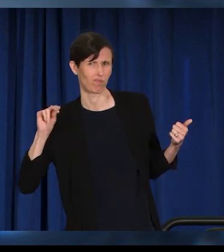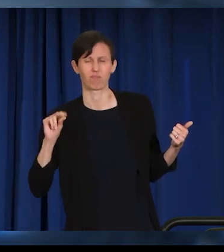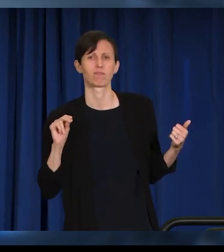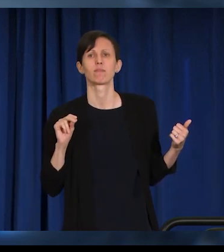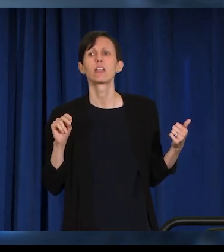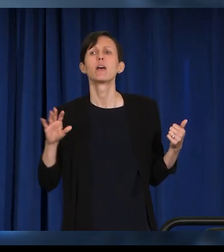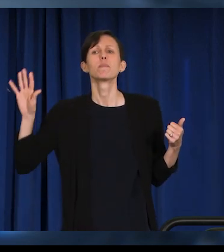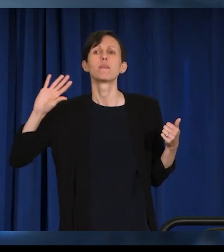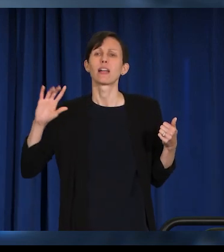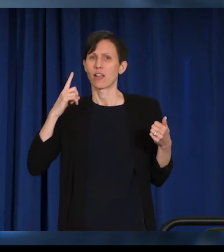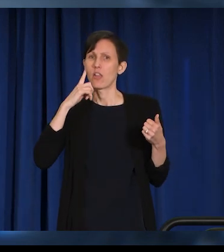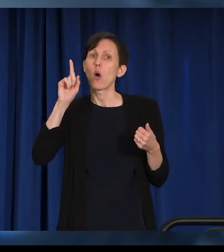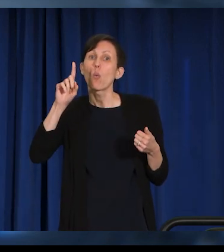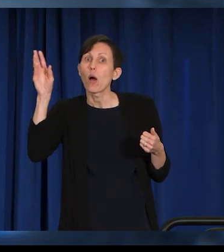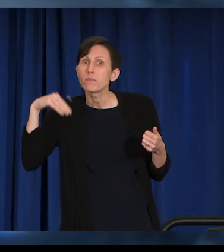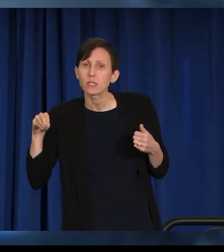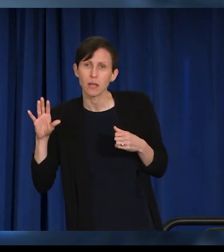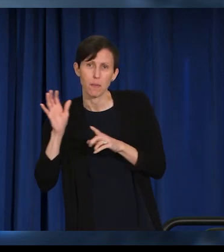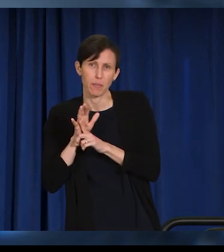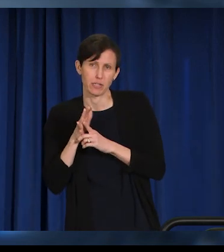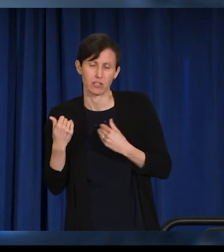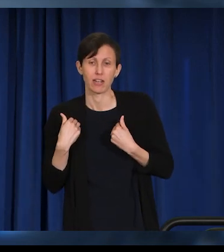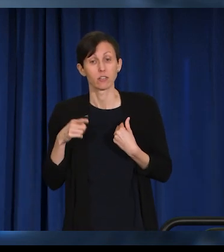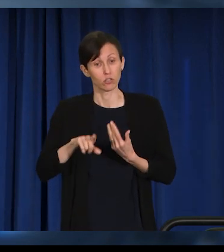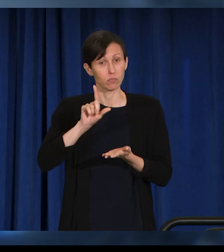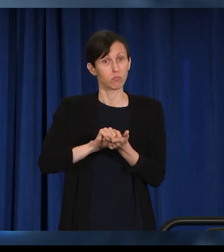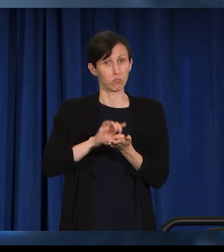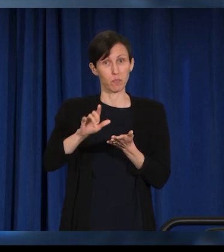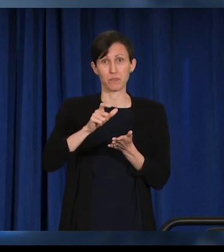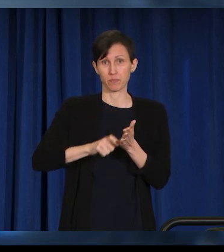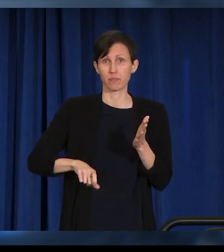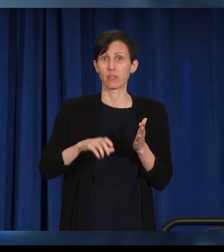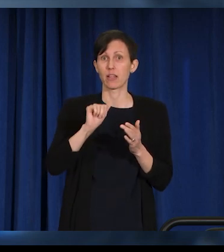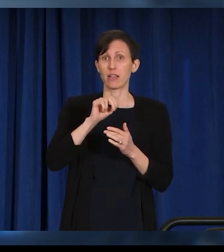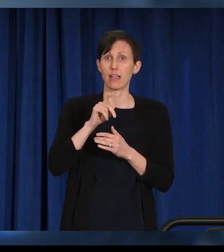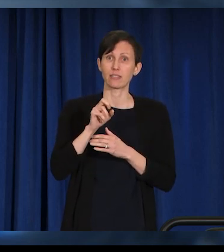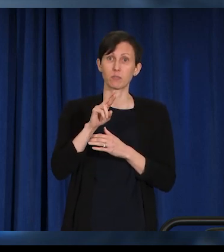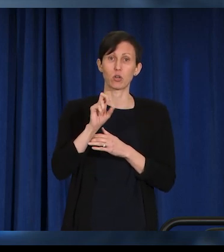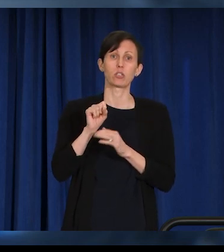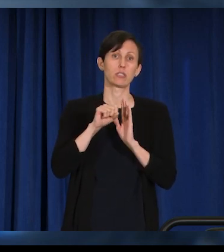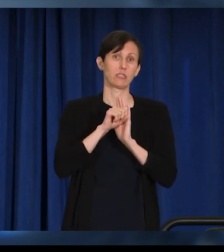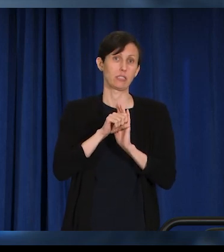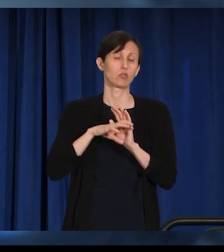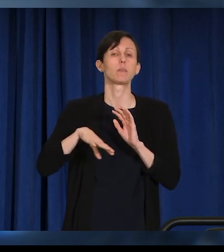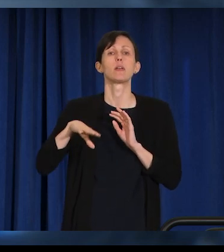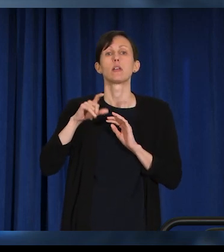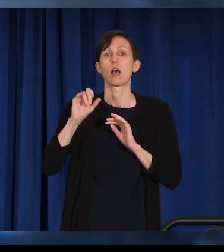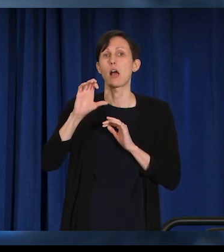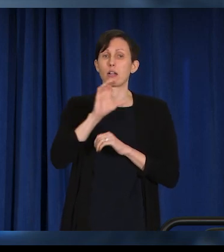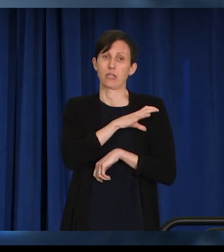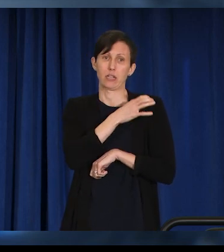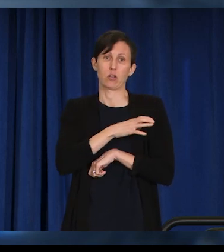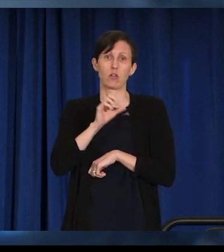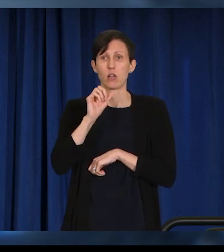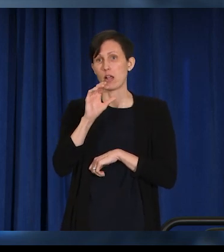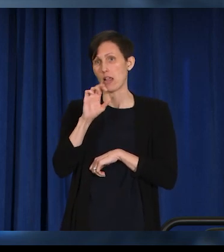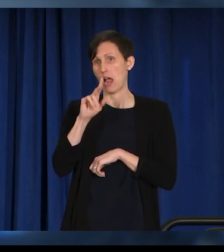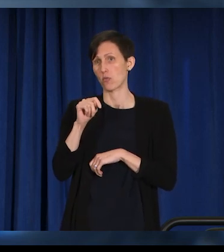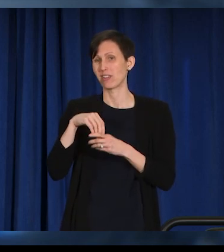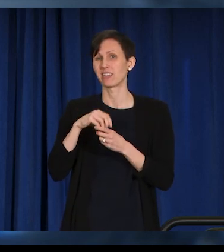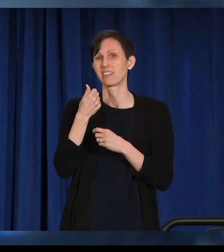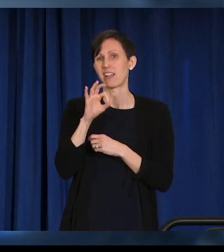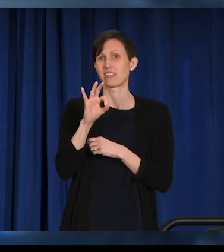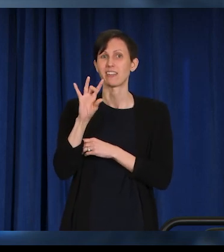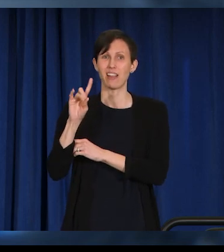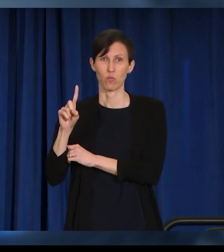of the population. She published her paper, Asperger's Syndrome, A Clinical Account, in 1981. Her